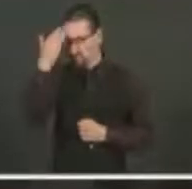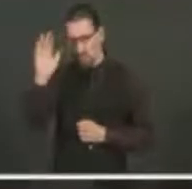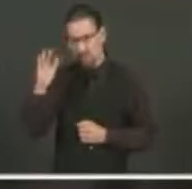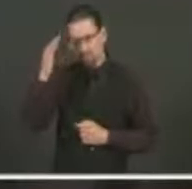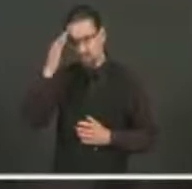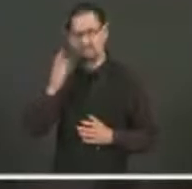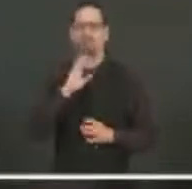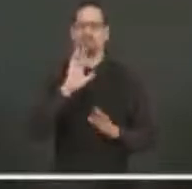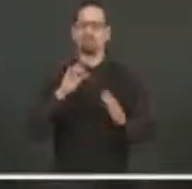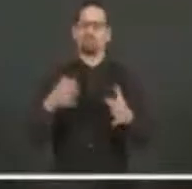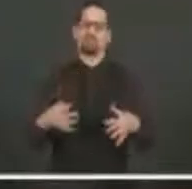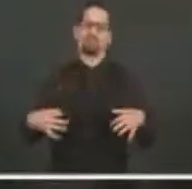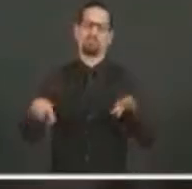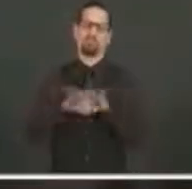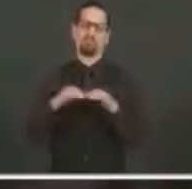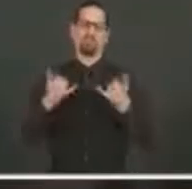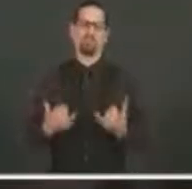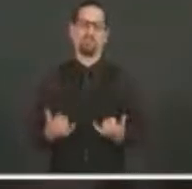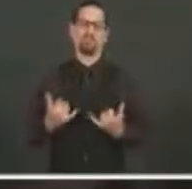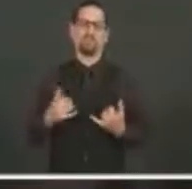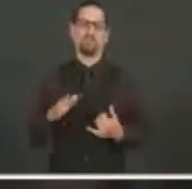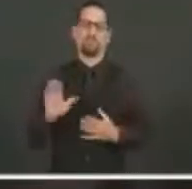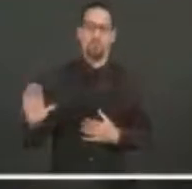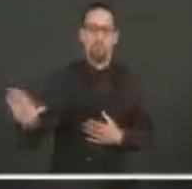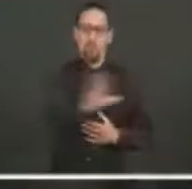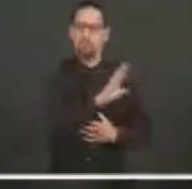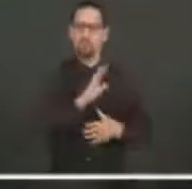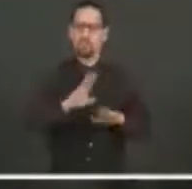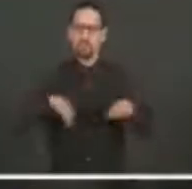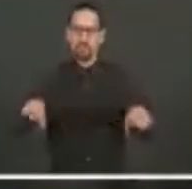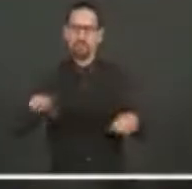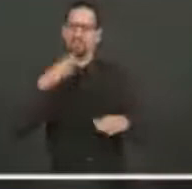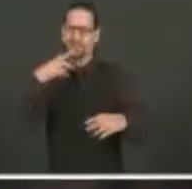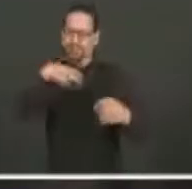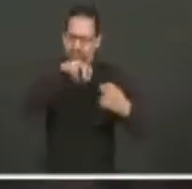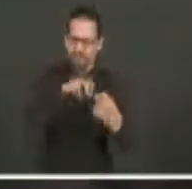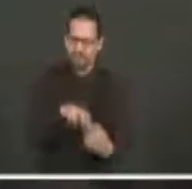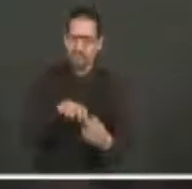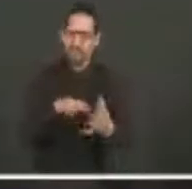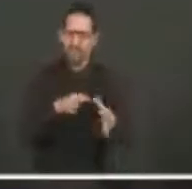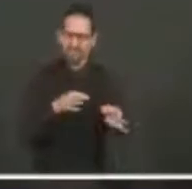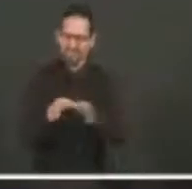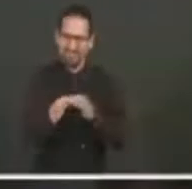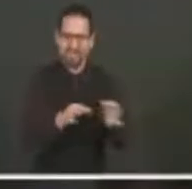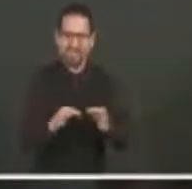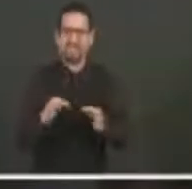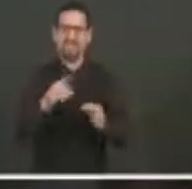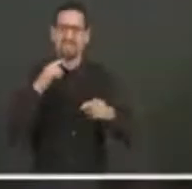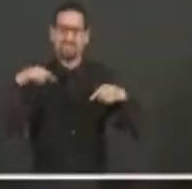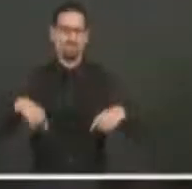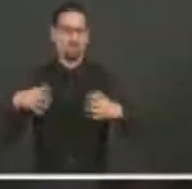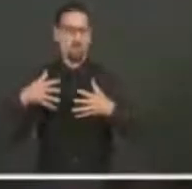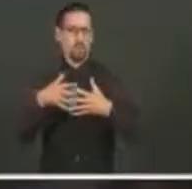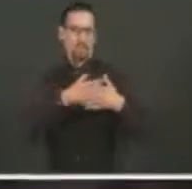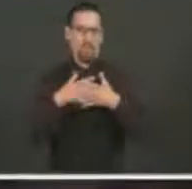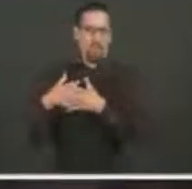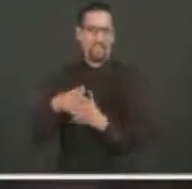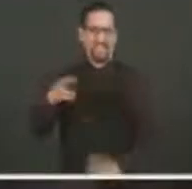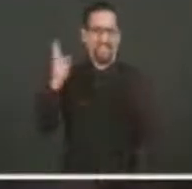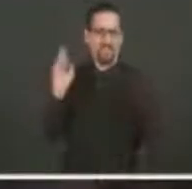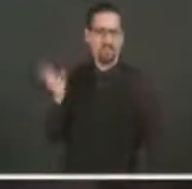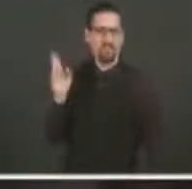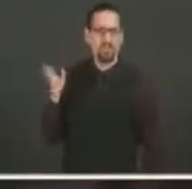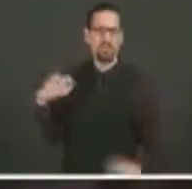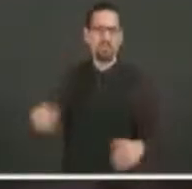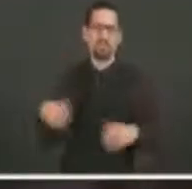today. Nice research. It's a very important day in American history, and we need to honor it, and we need to get more information around it if you don't